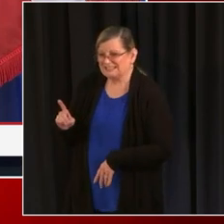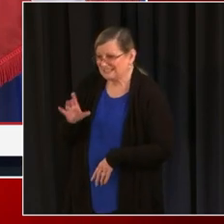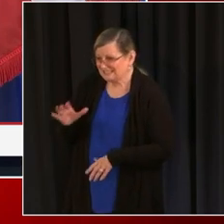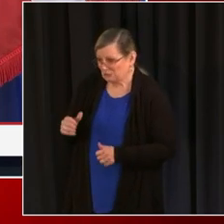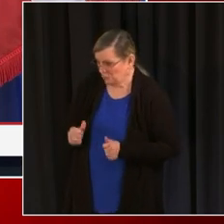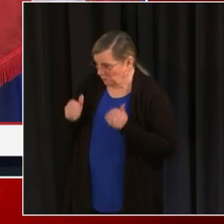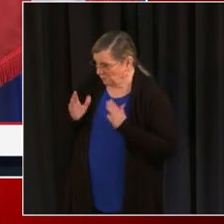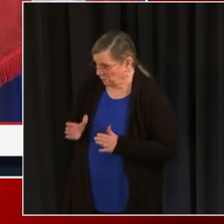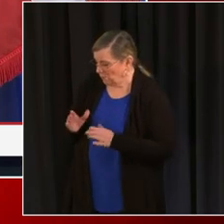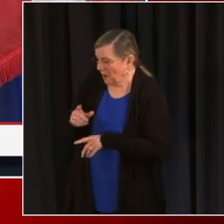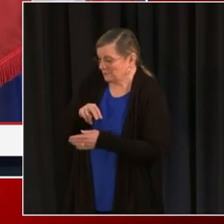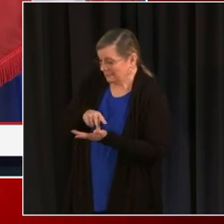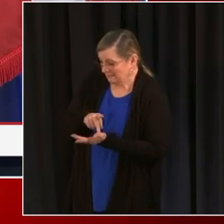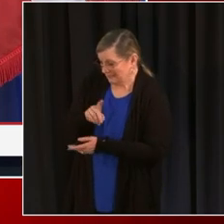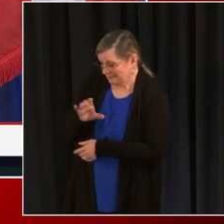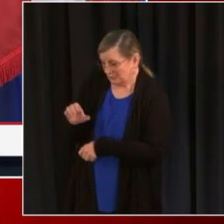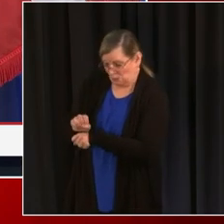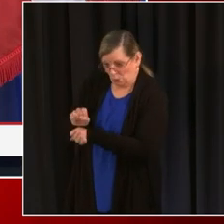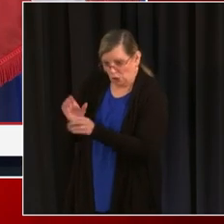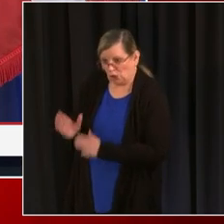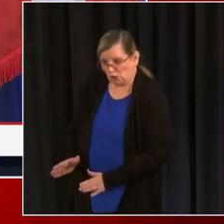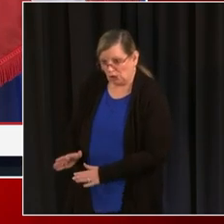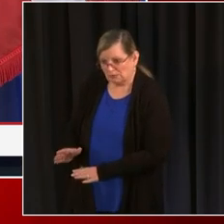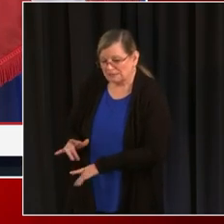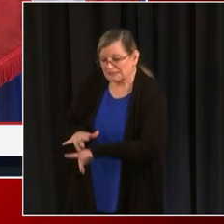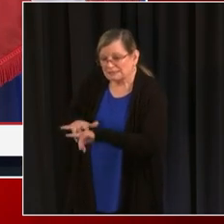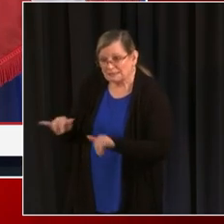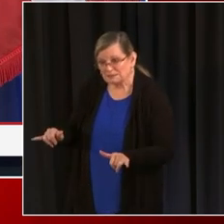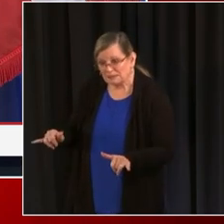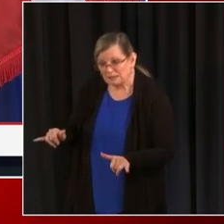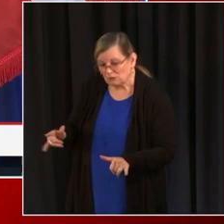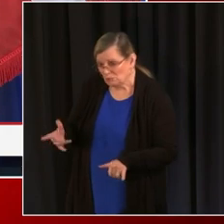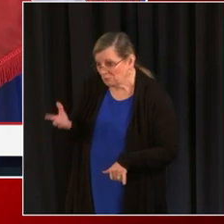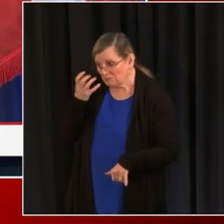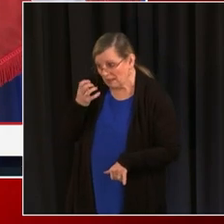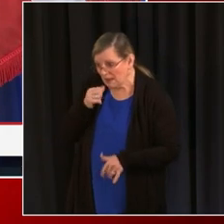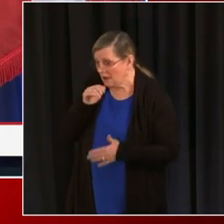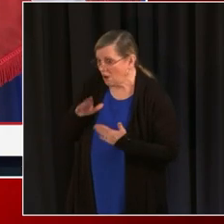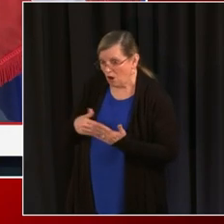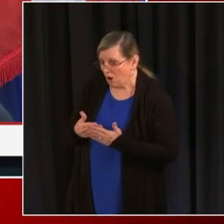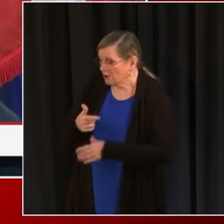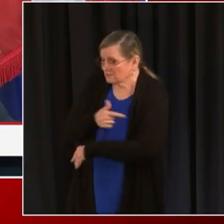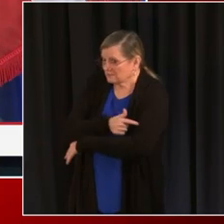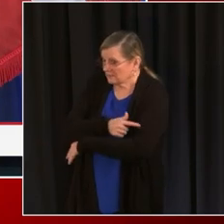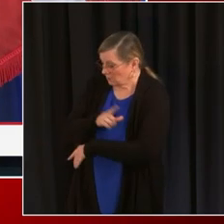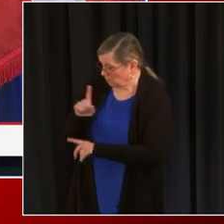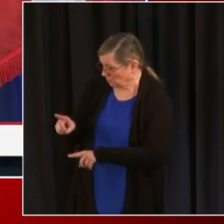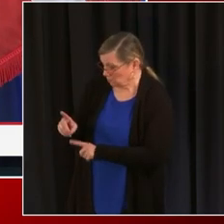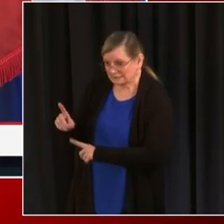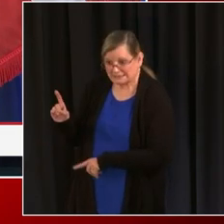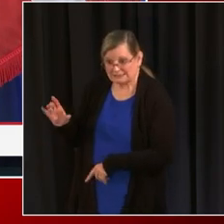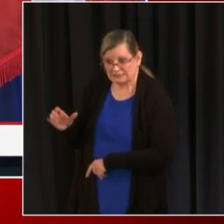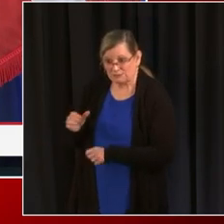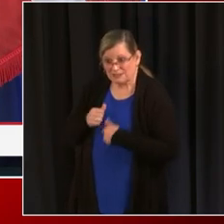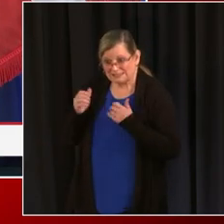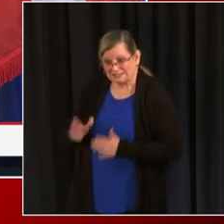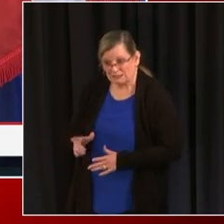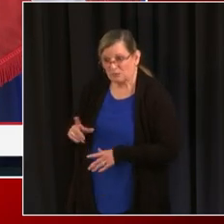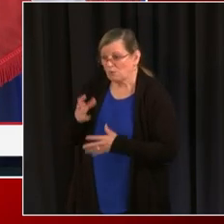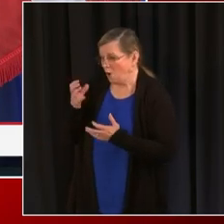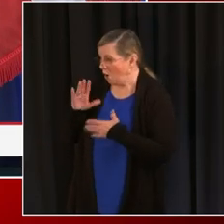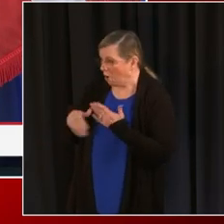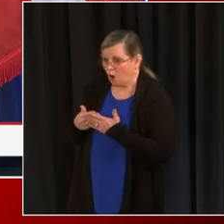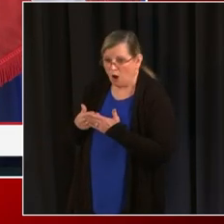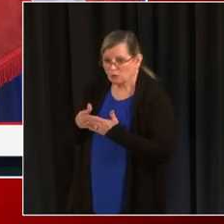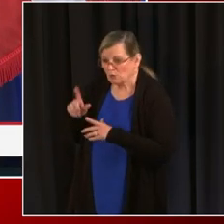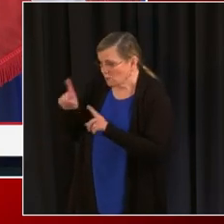coming to work, because they want to know that they're going to have safe child care and that their child care workers are vaccinated. So those are the trade-offs that we